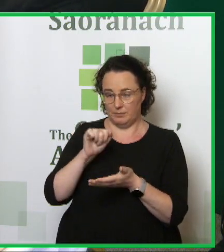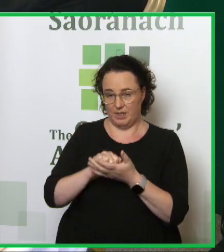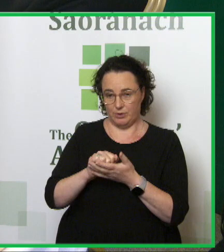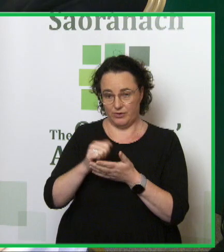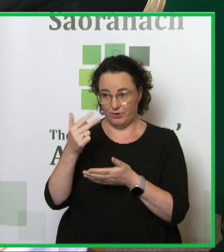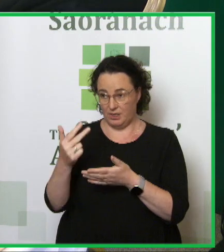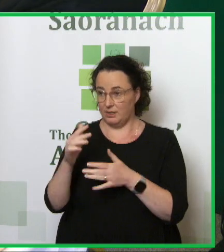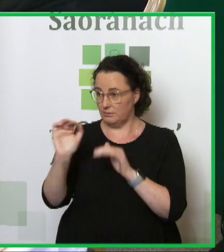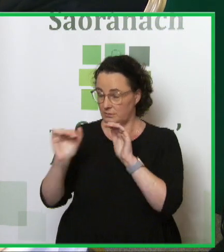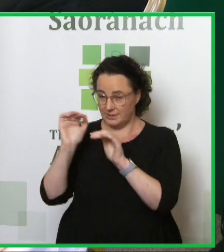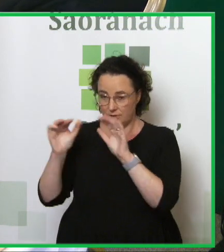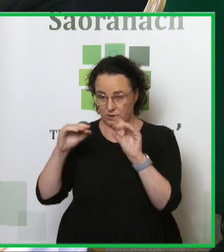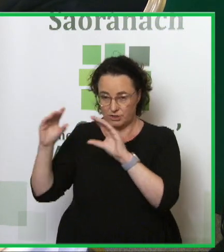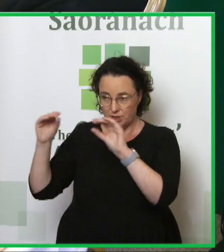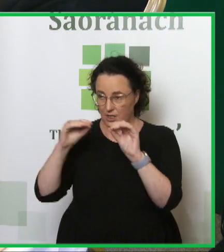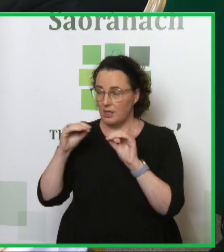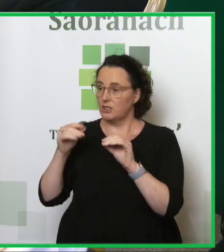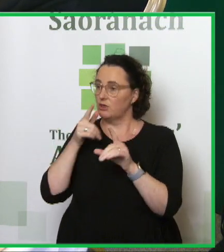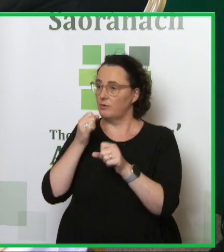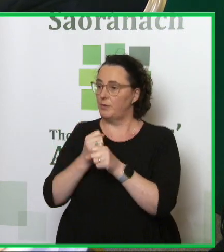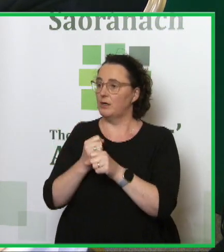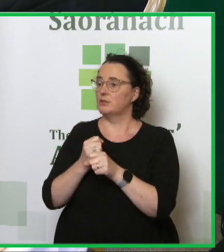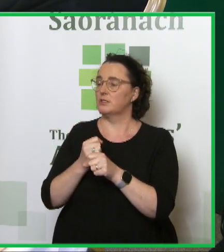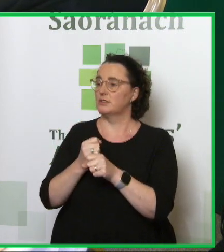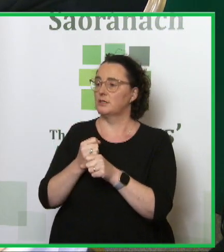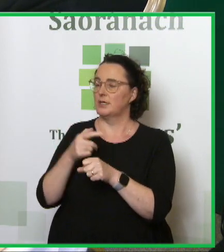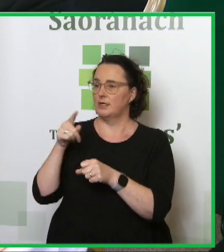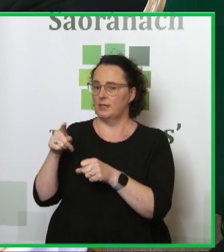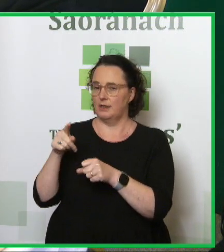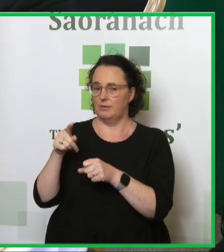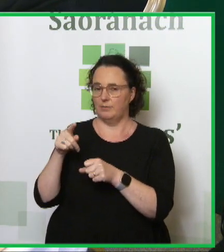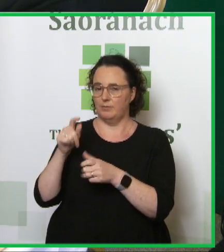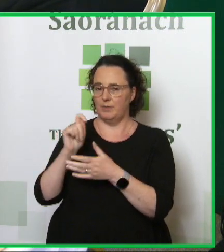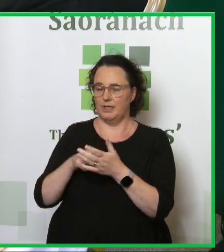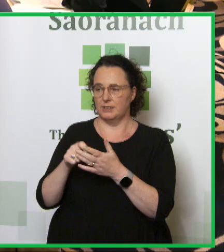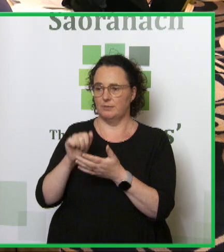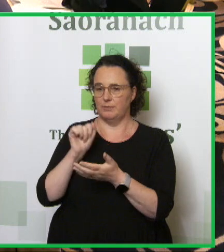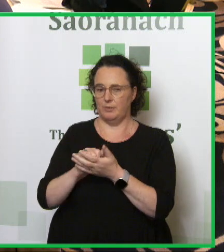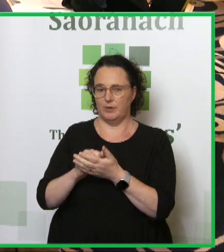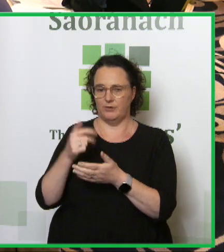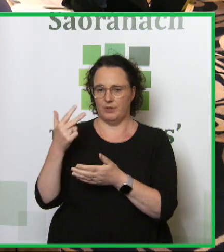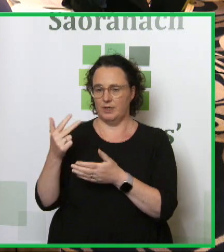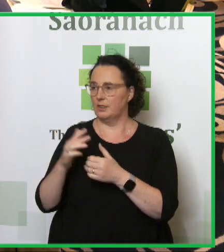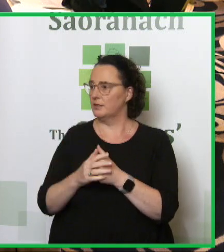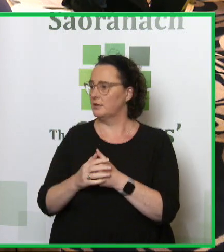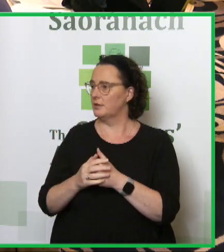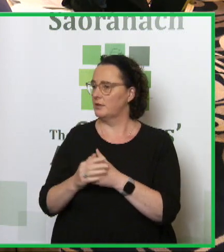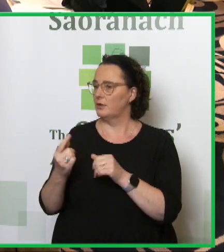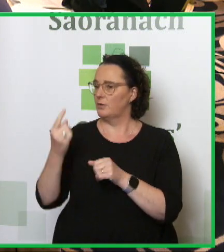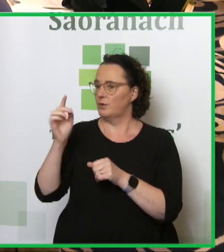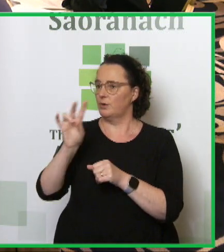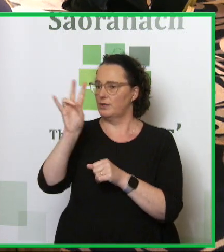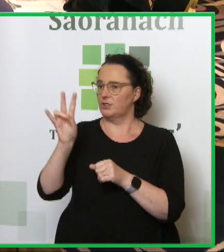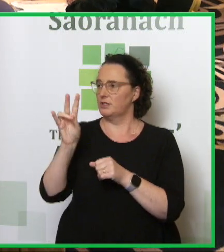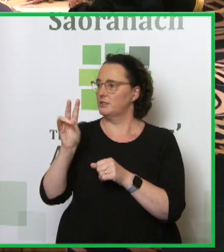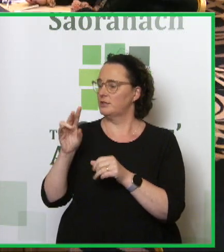Okay, folks, can we just tune in? We're having the discussion on table 3. Or sorry, on ballot paper 3. On ballot paper 3, our table.